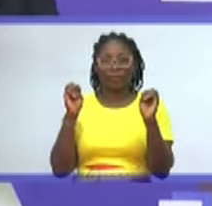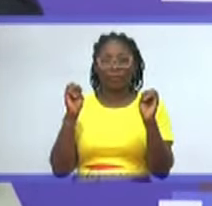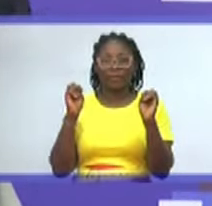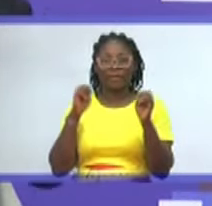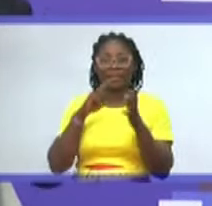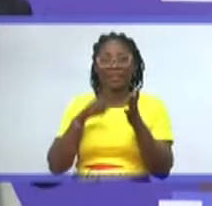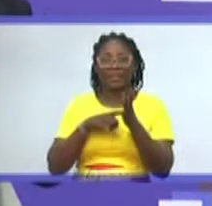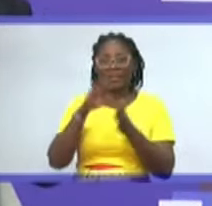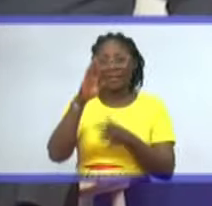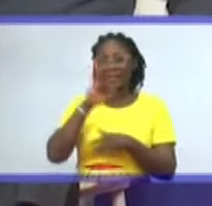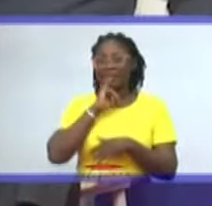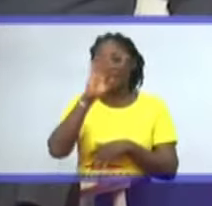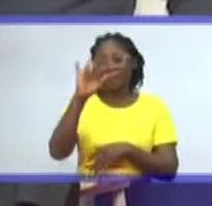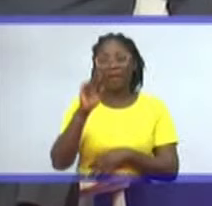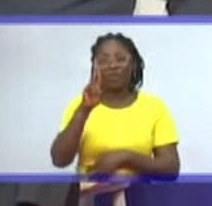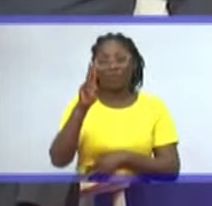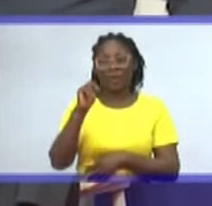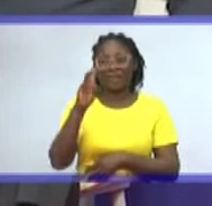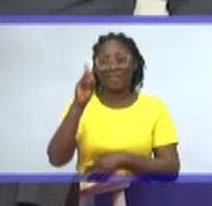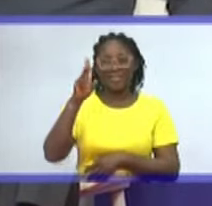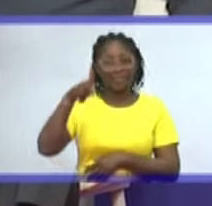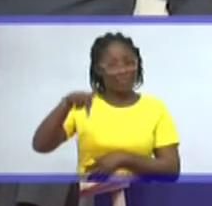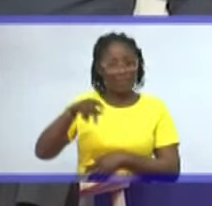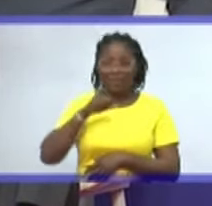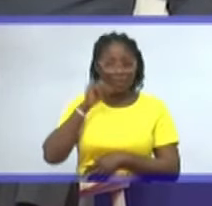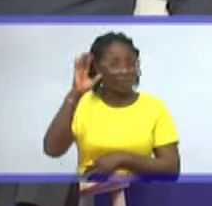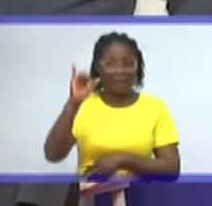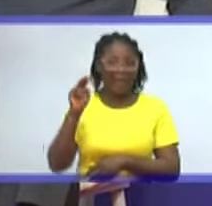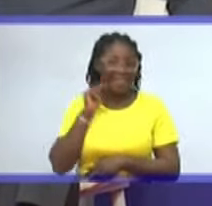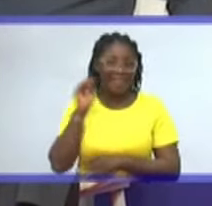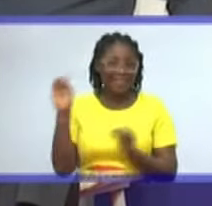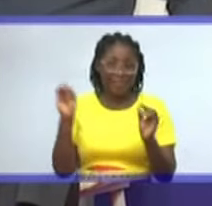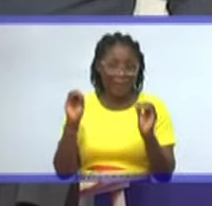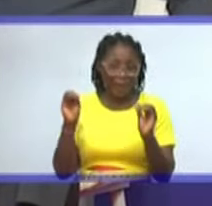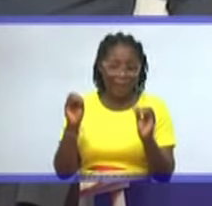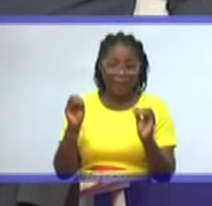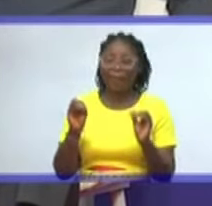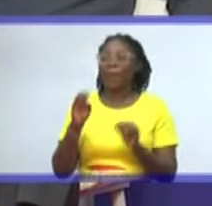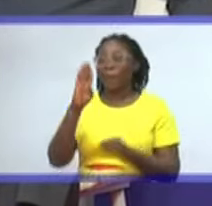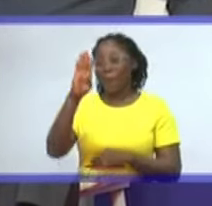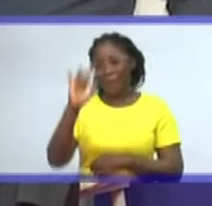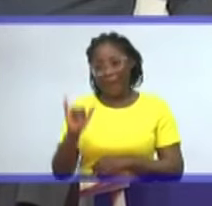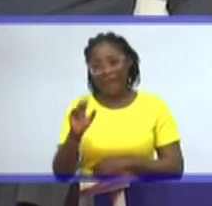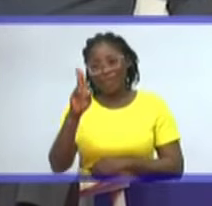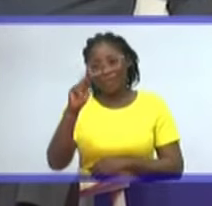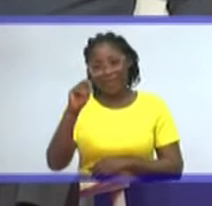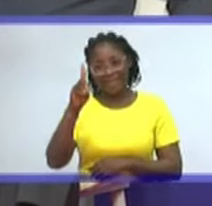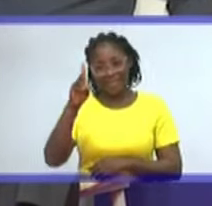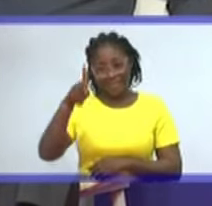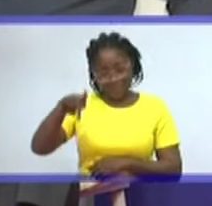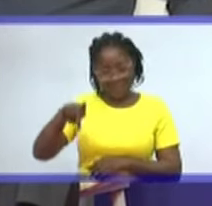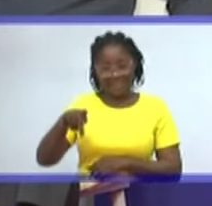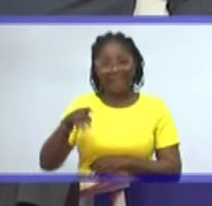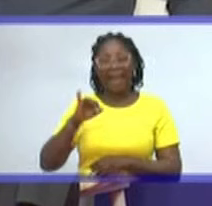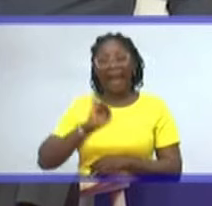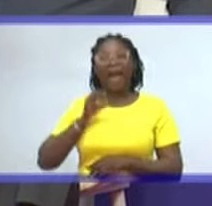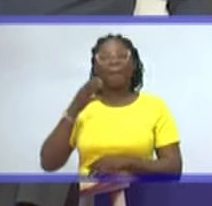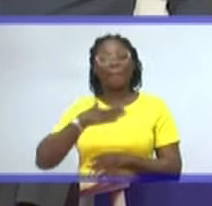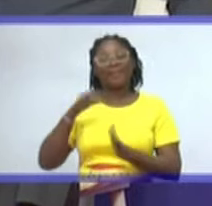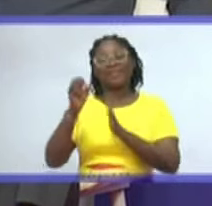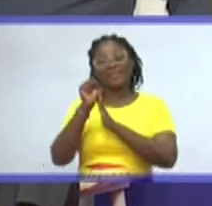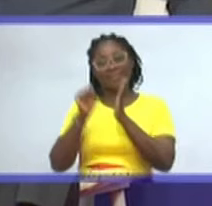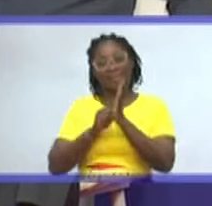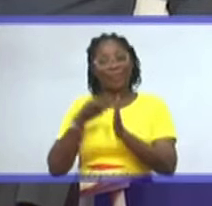This is by UNDP, not by Nigeria. By UNDP, was number one in education.